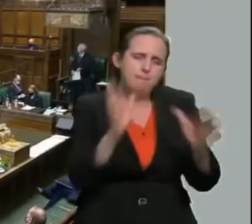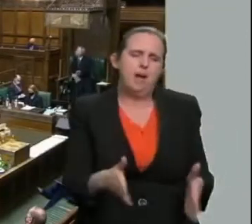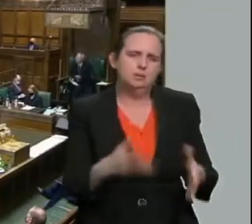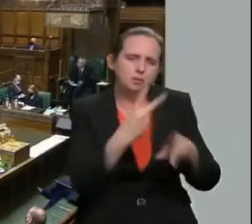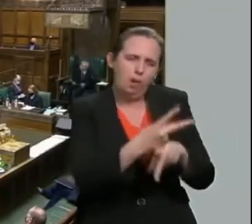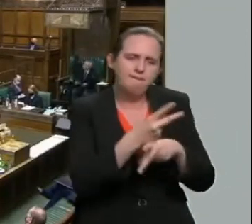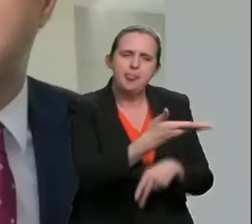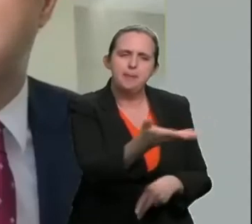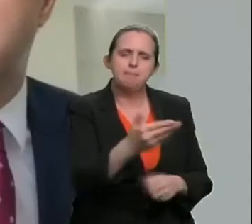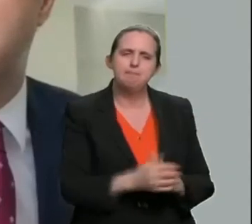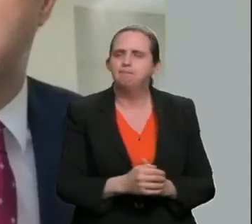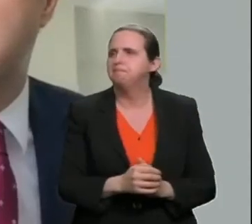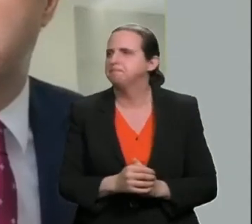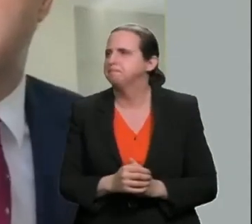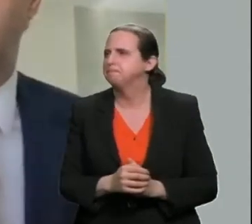Sturdy.